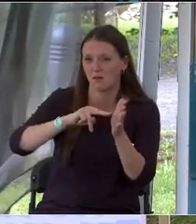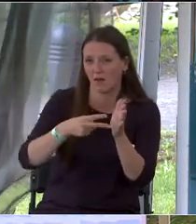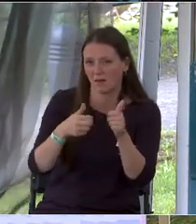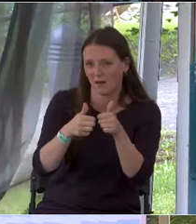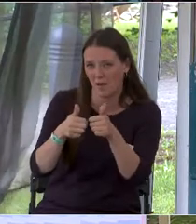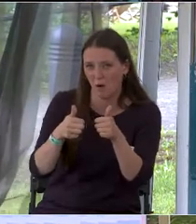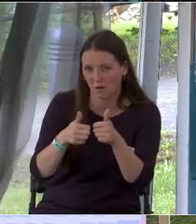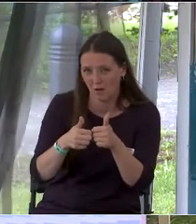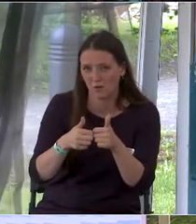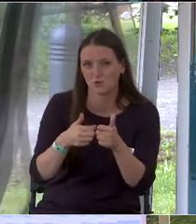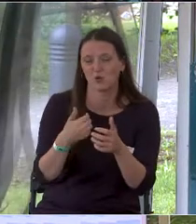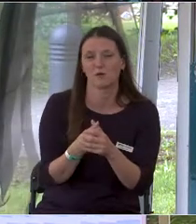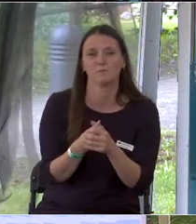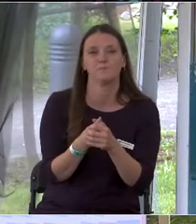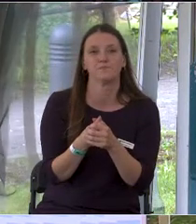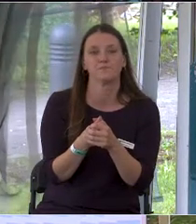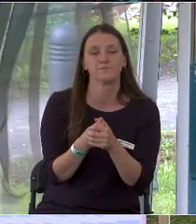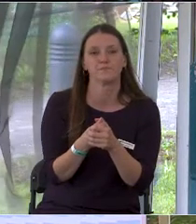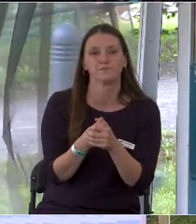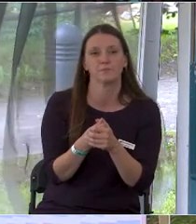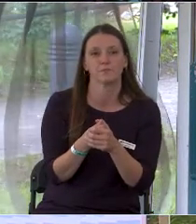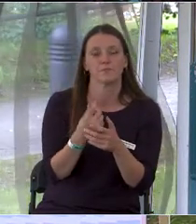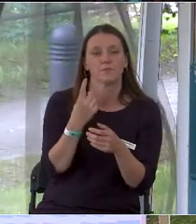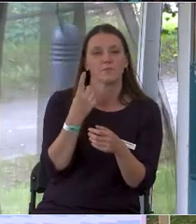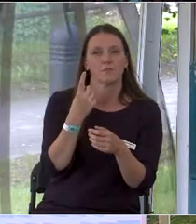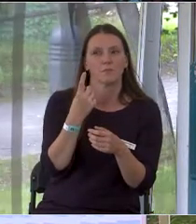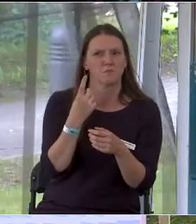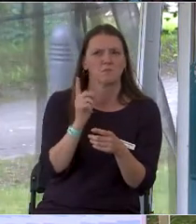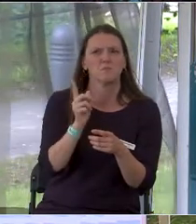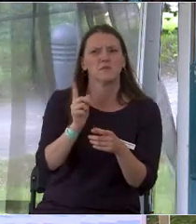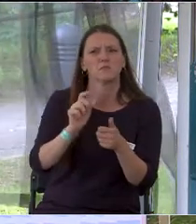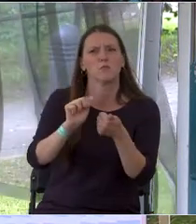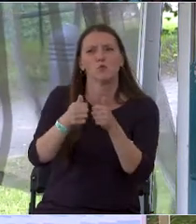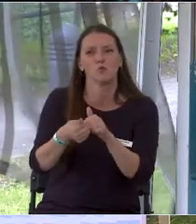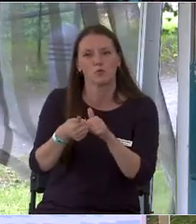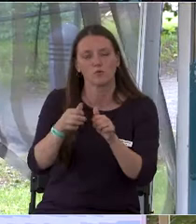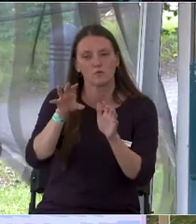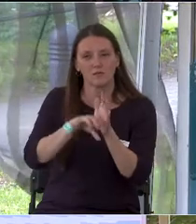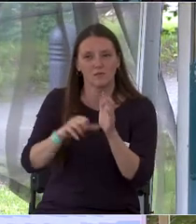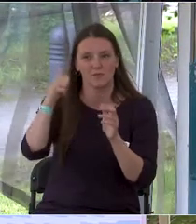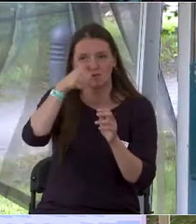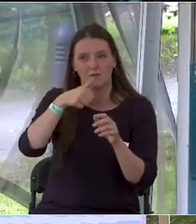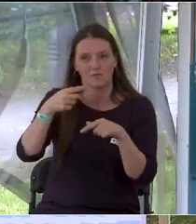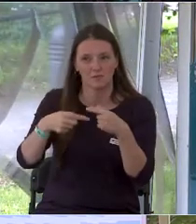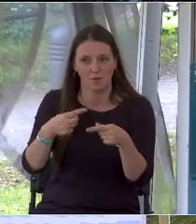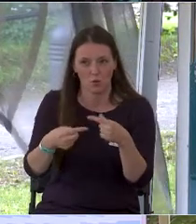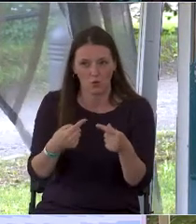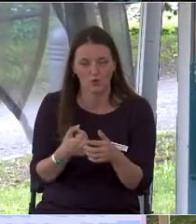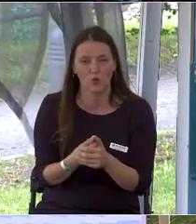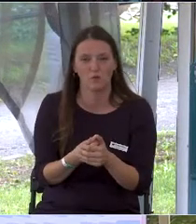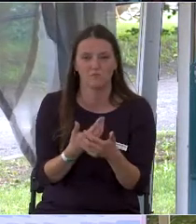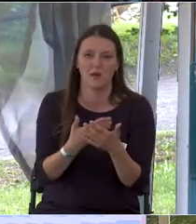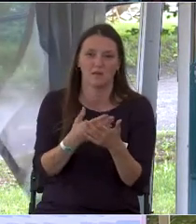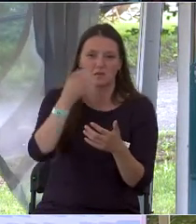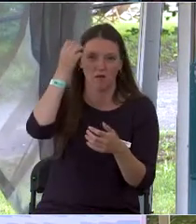NGOs and ministers. One thing that has changed over the past couple of years when we've been working with your country ministry, which